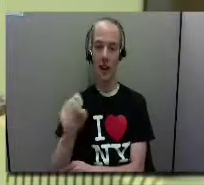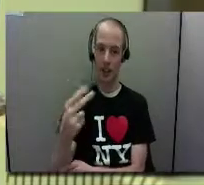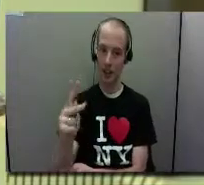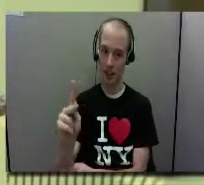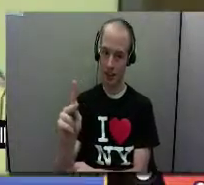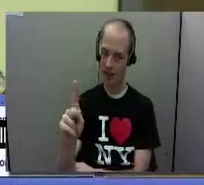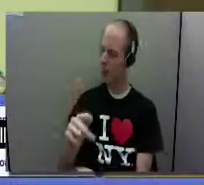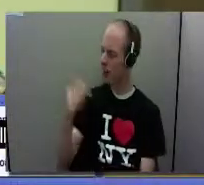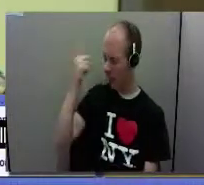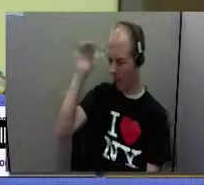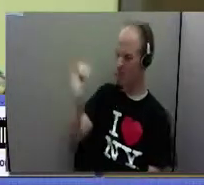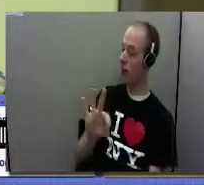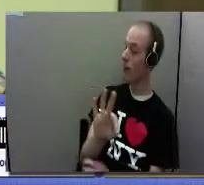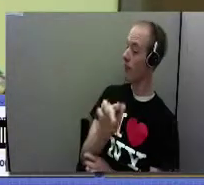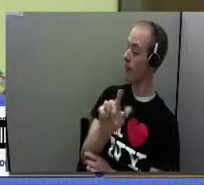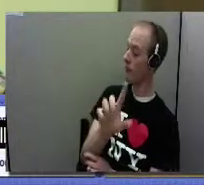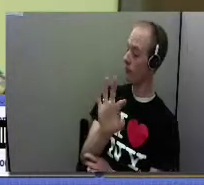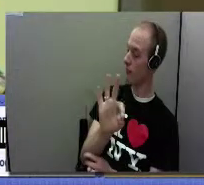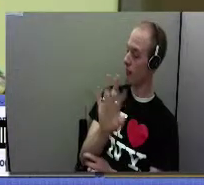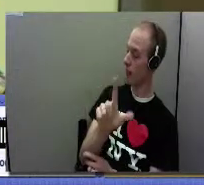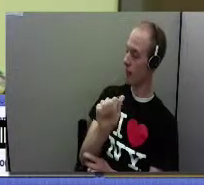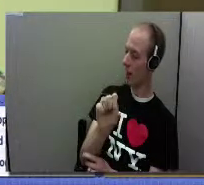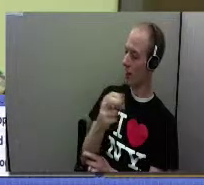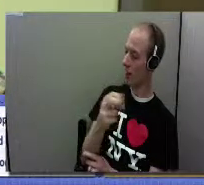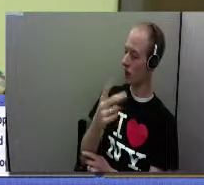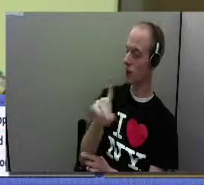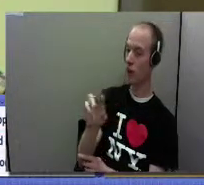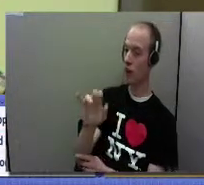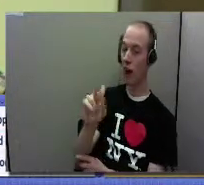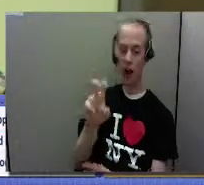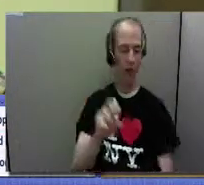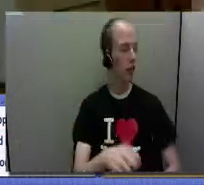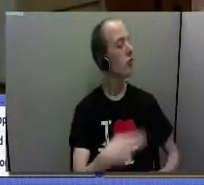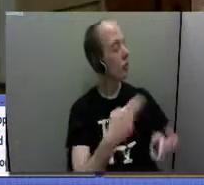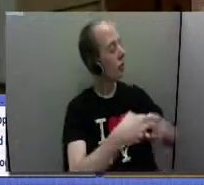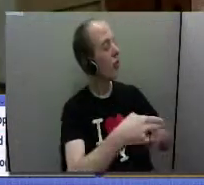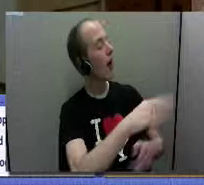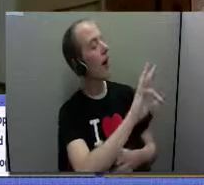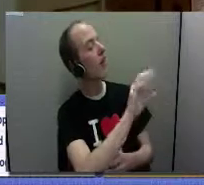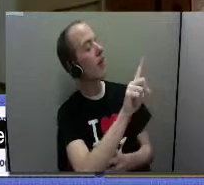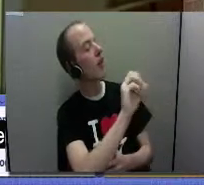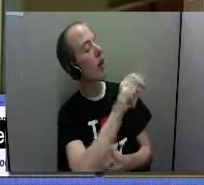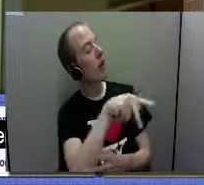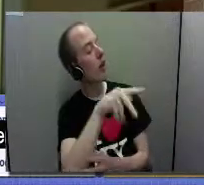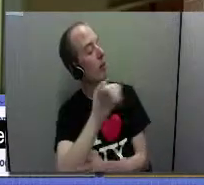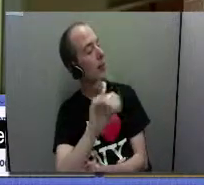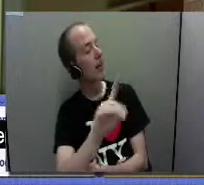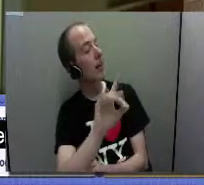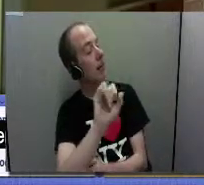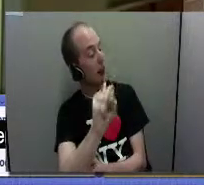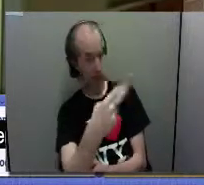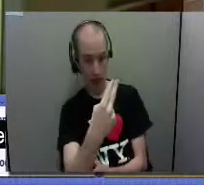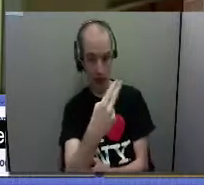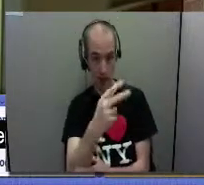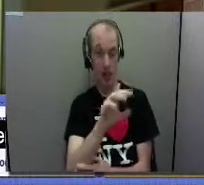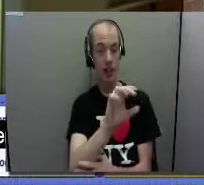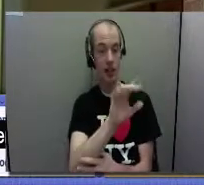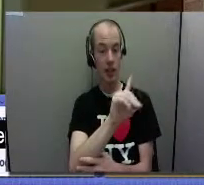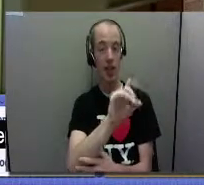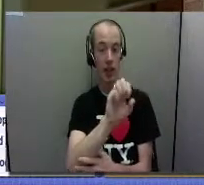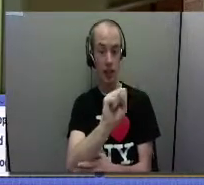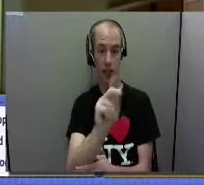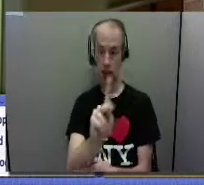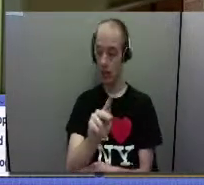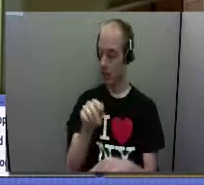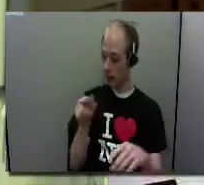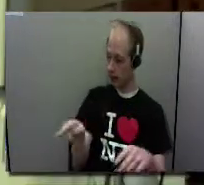like a flash drive. They actually call that a floppy disk. Oh yeah, just floppy. That big computer has no hard drive